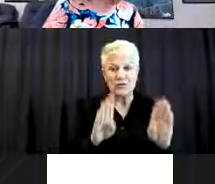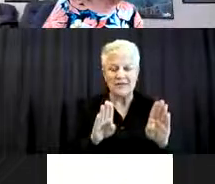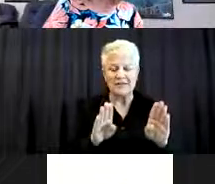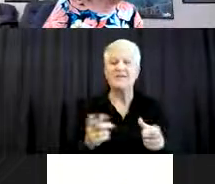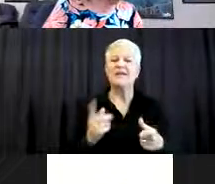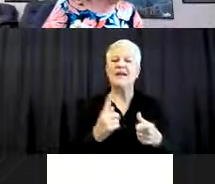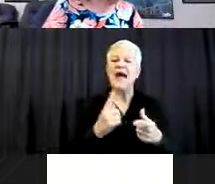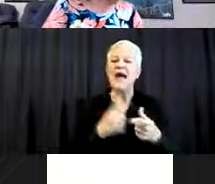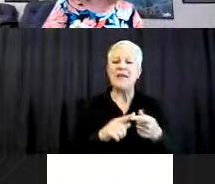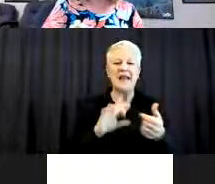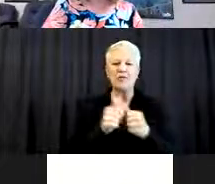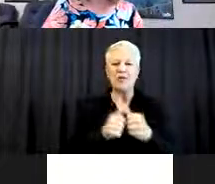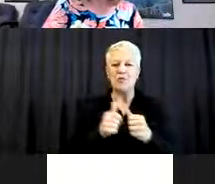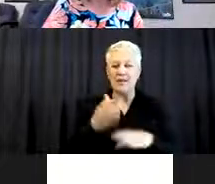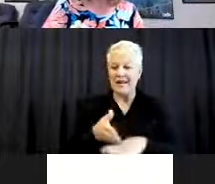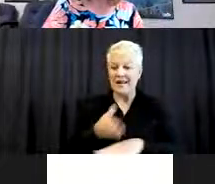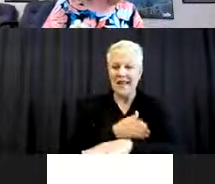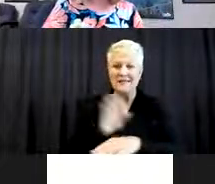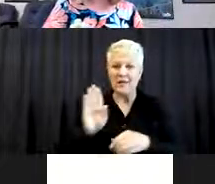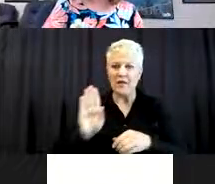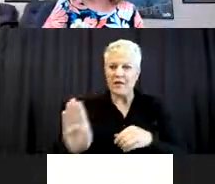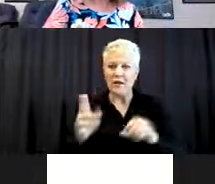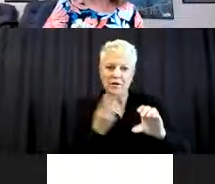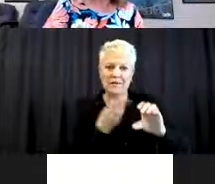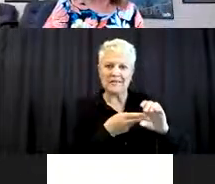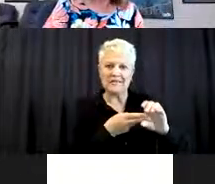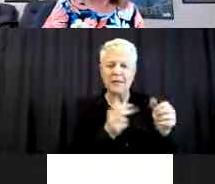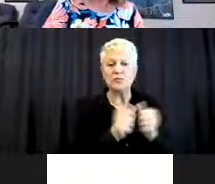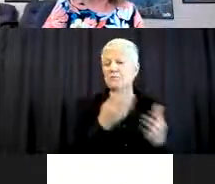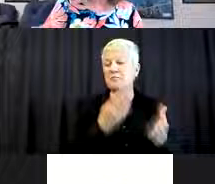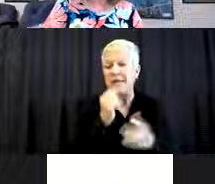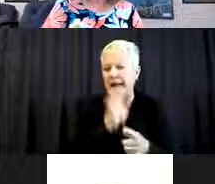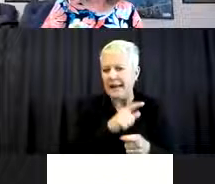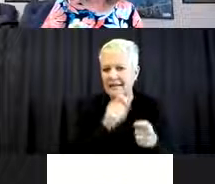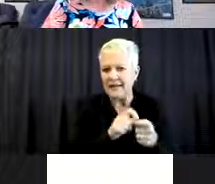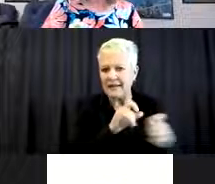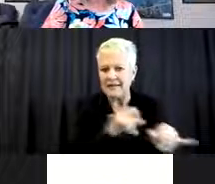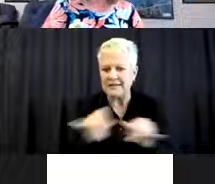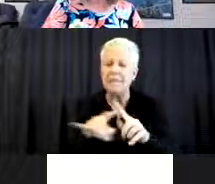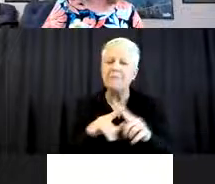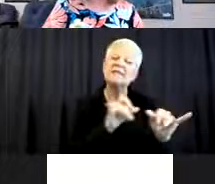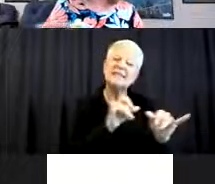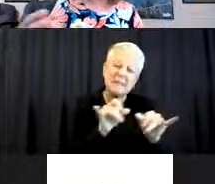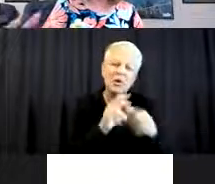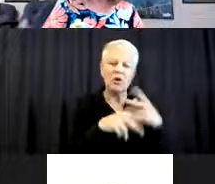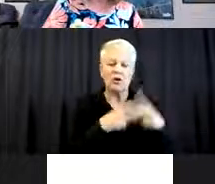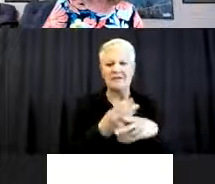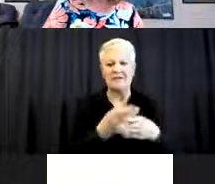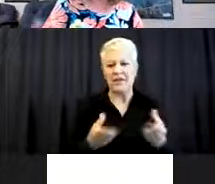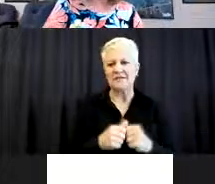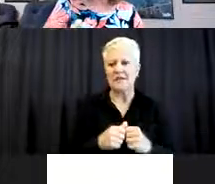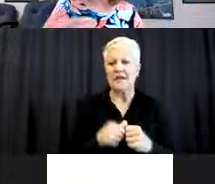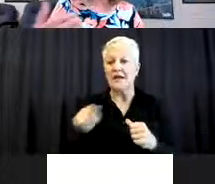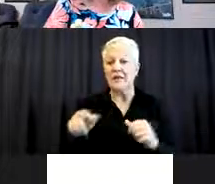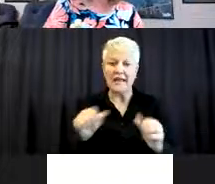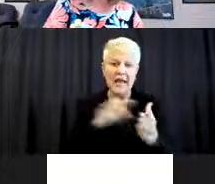can we enhance the child's participation in maybe not exact, but similar kinds of things, and they can